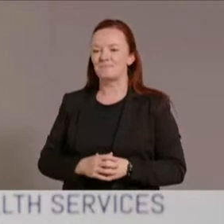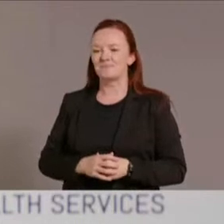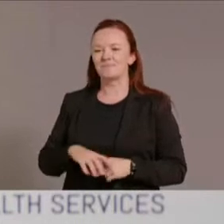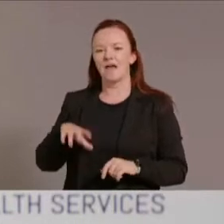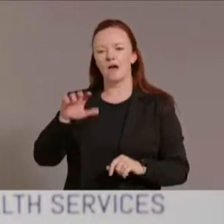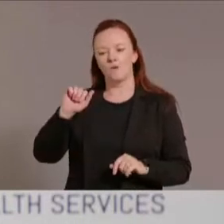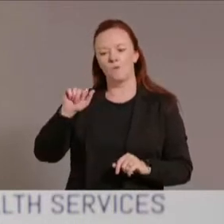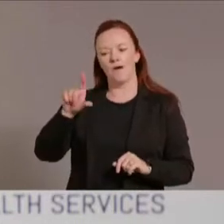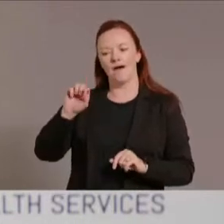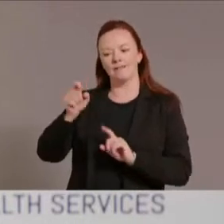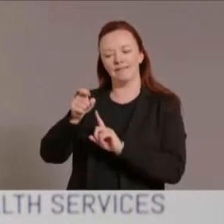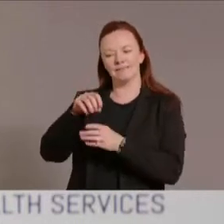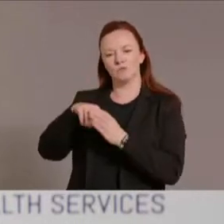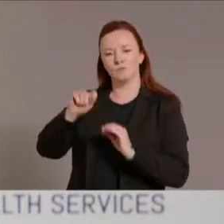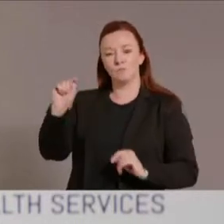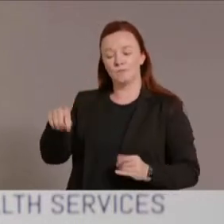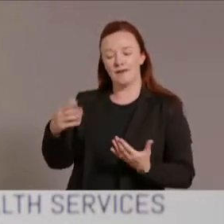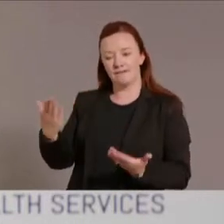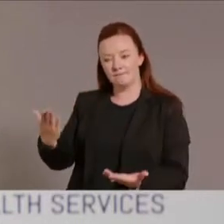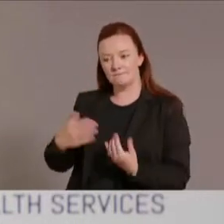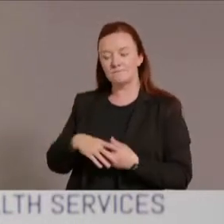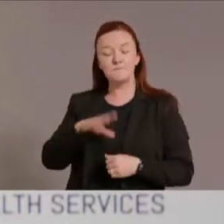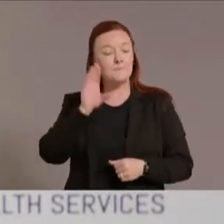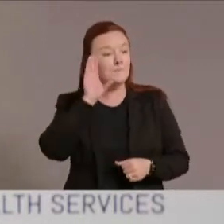Tucson. Hi.